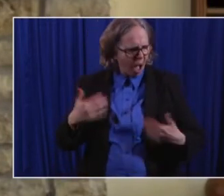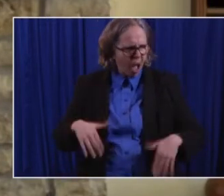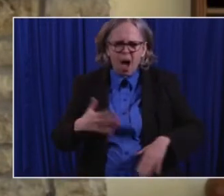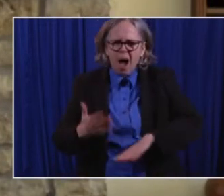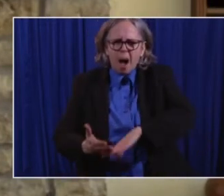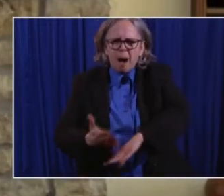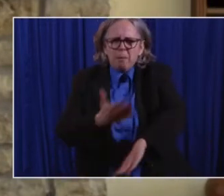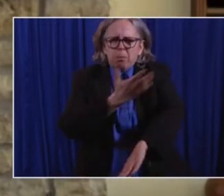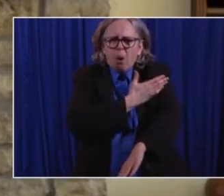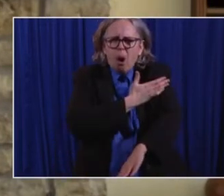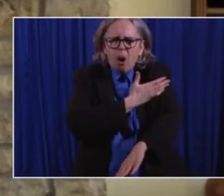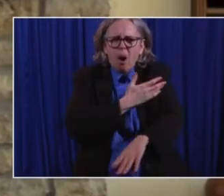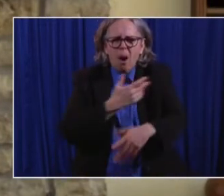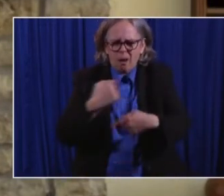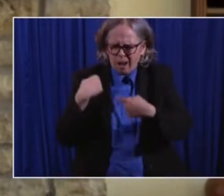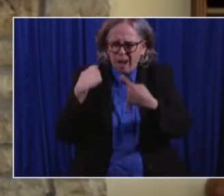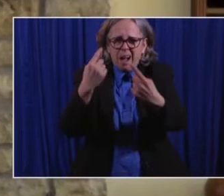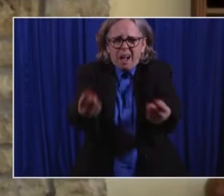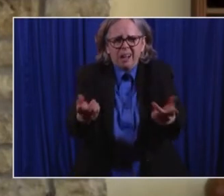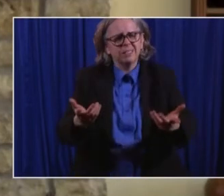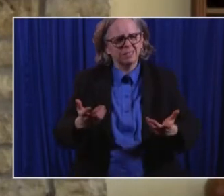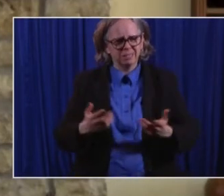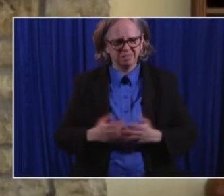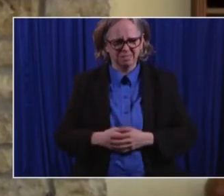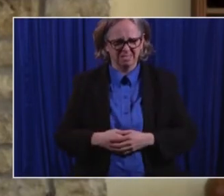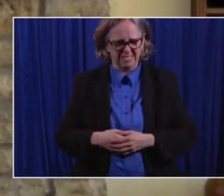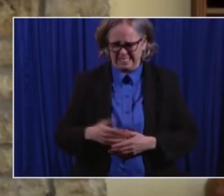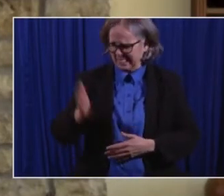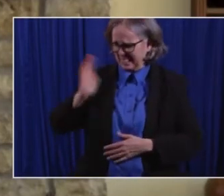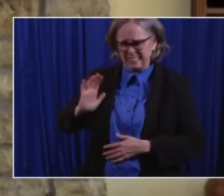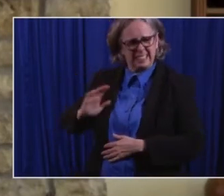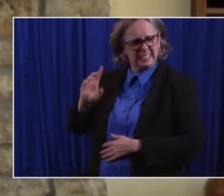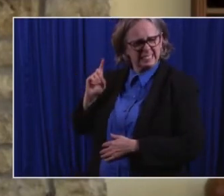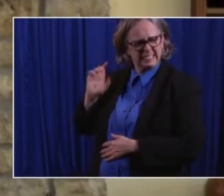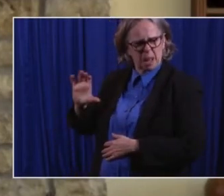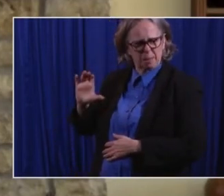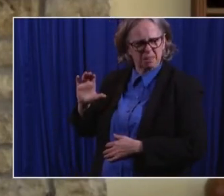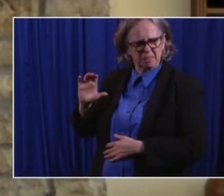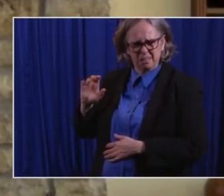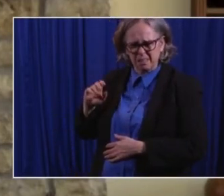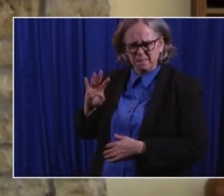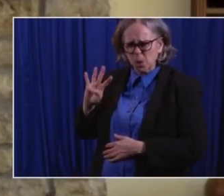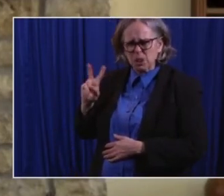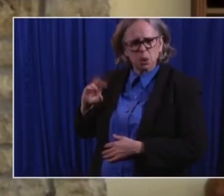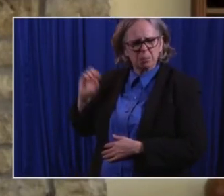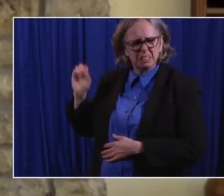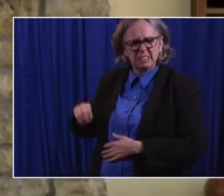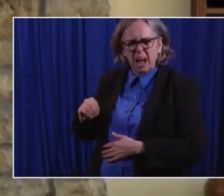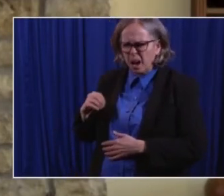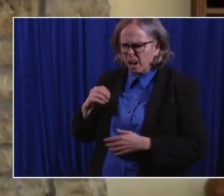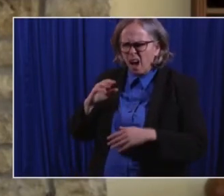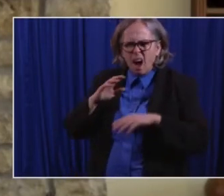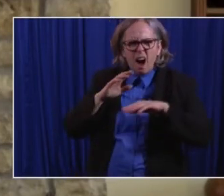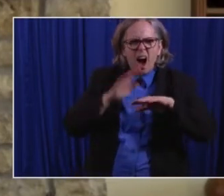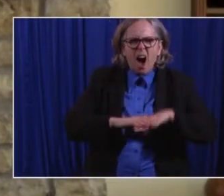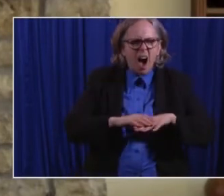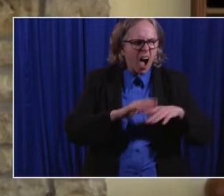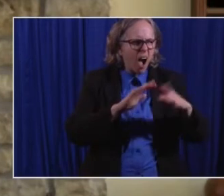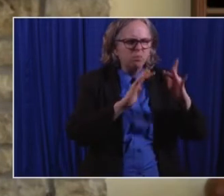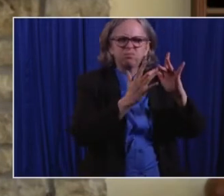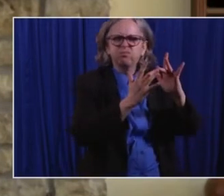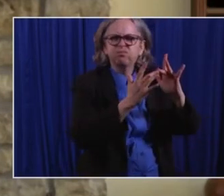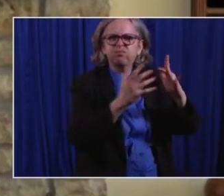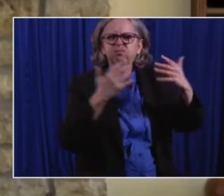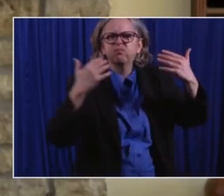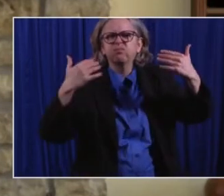kids, 41, 42%, I think, who were not in school at all. So I'm happy where we are. I wish it